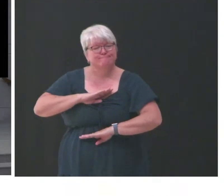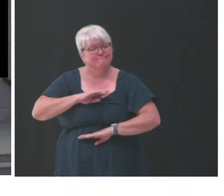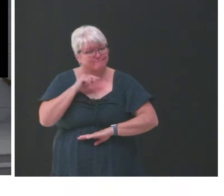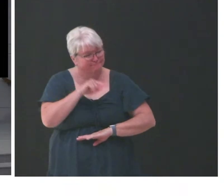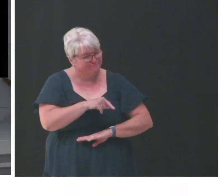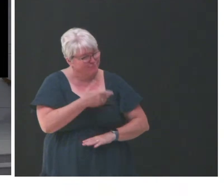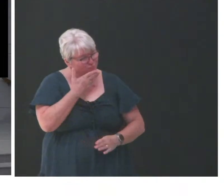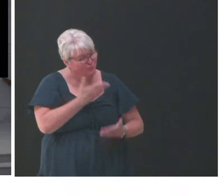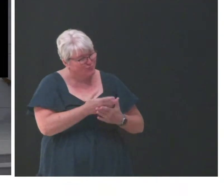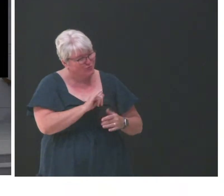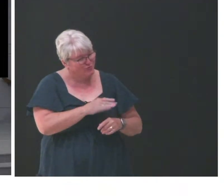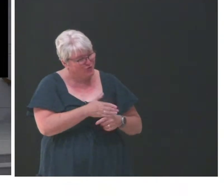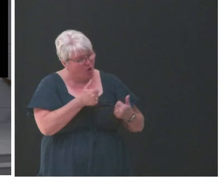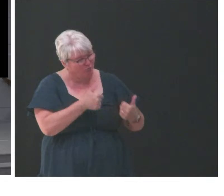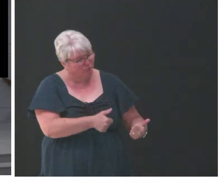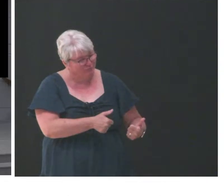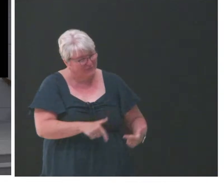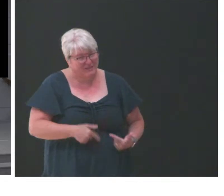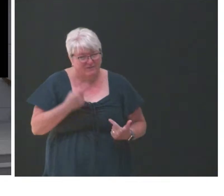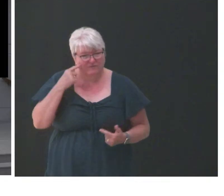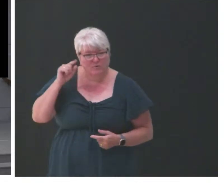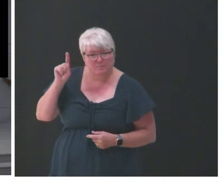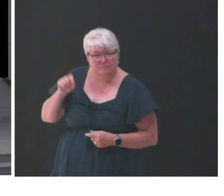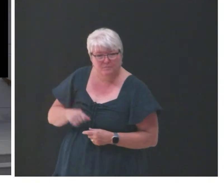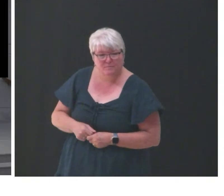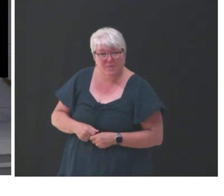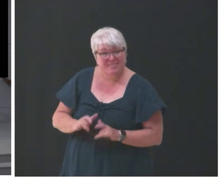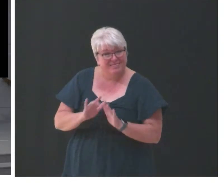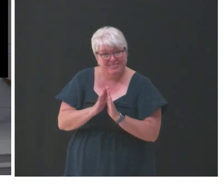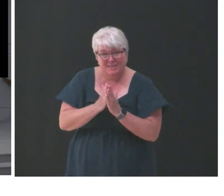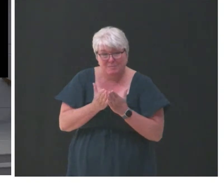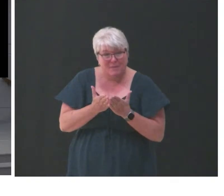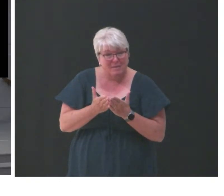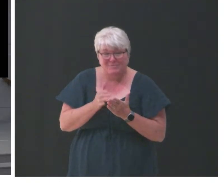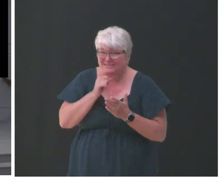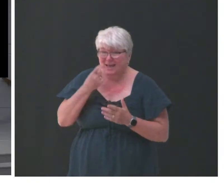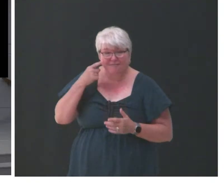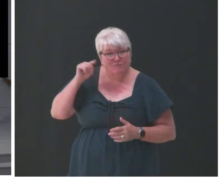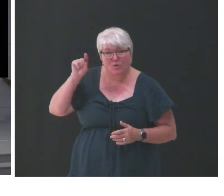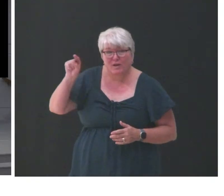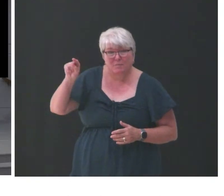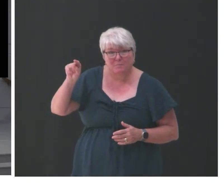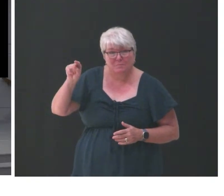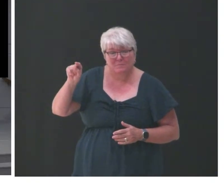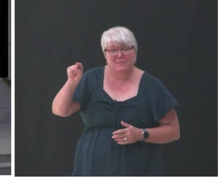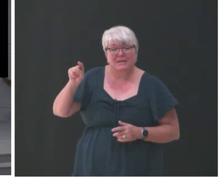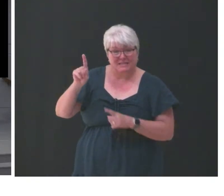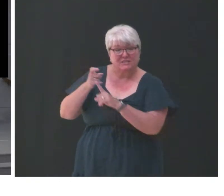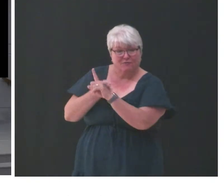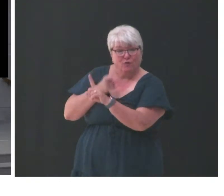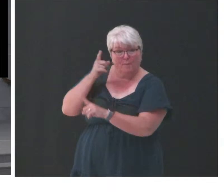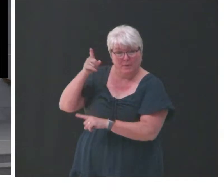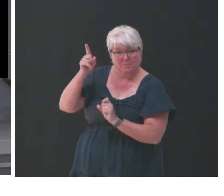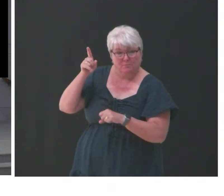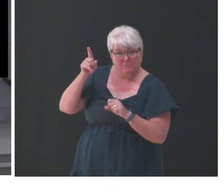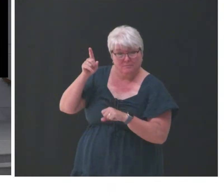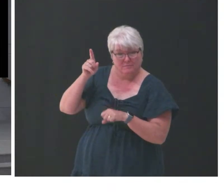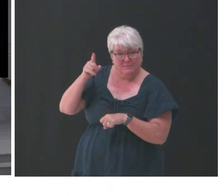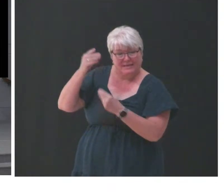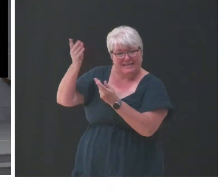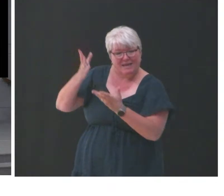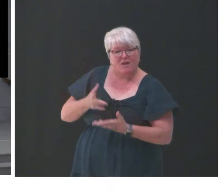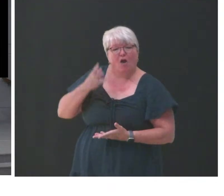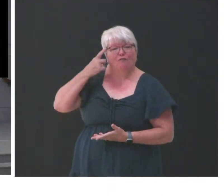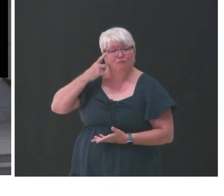doing such a great job living for him. The Bible, it's not for him. It's from him, but